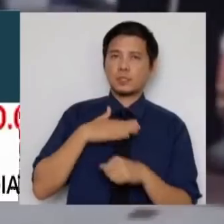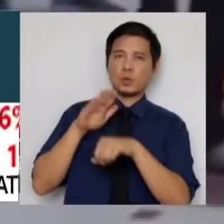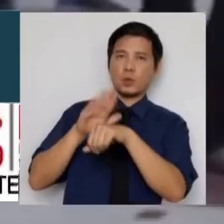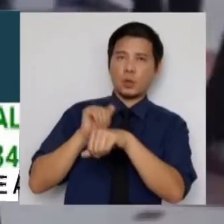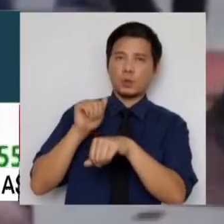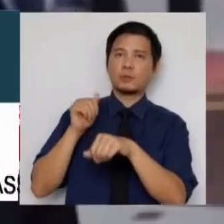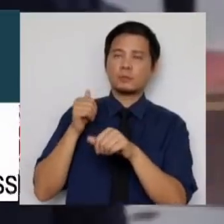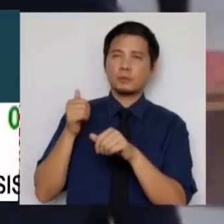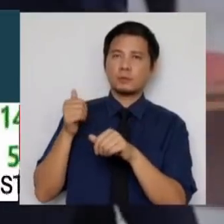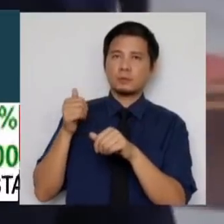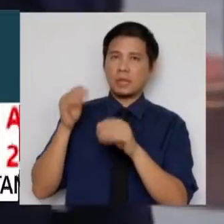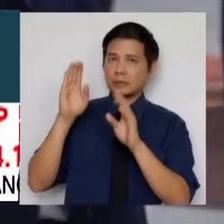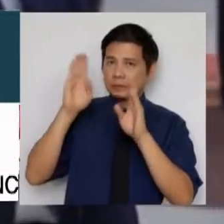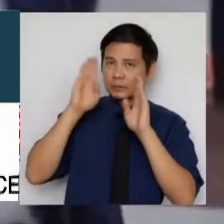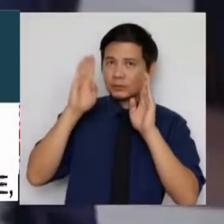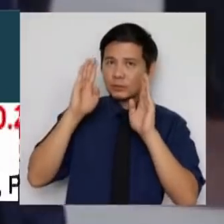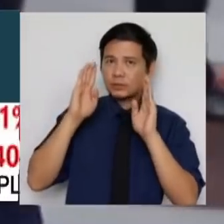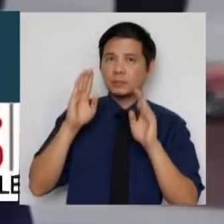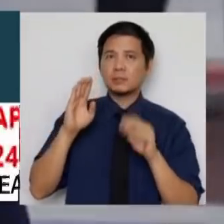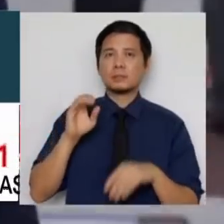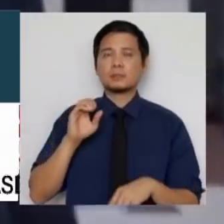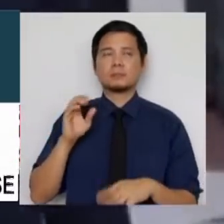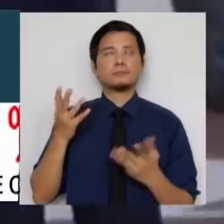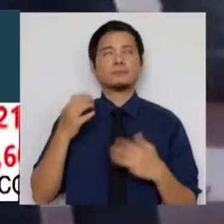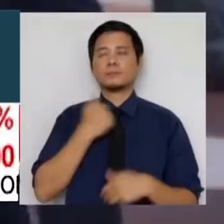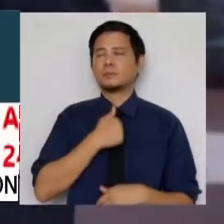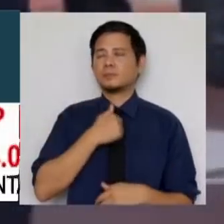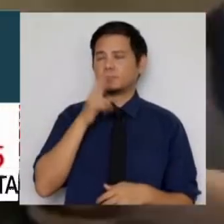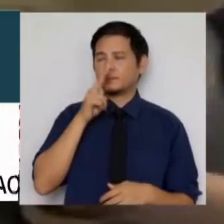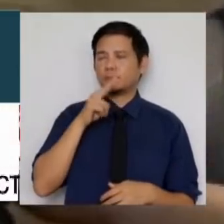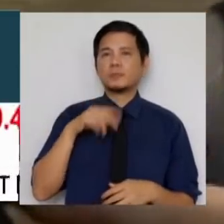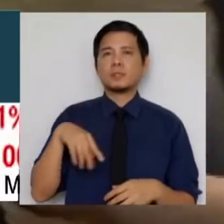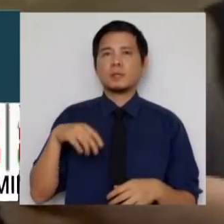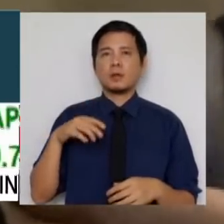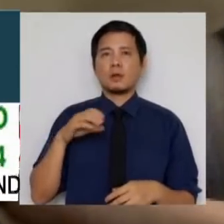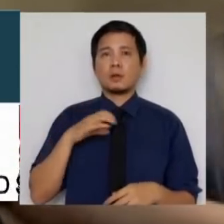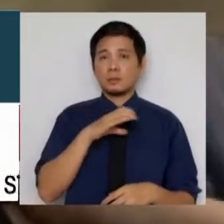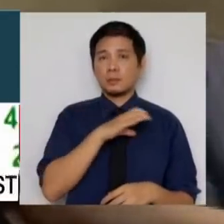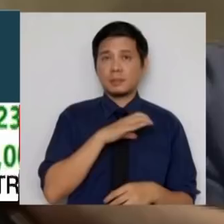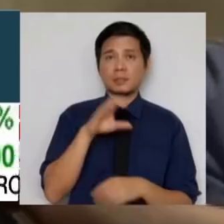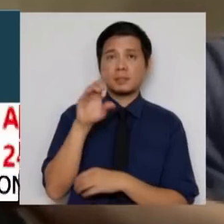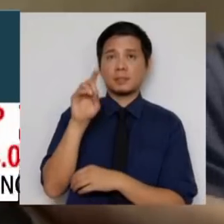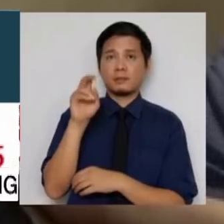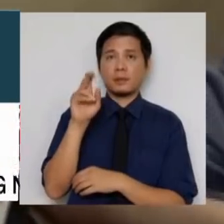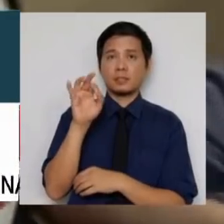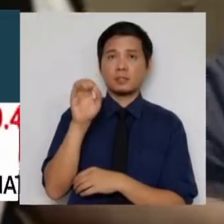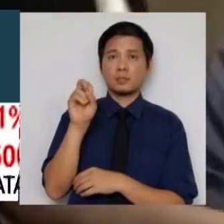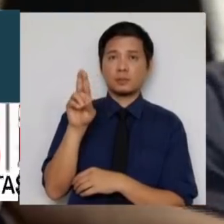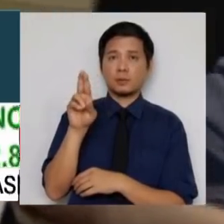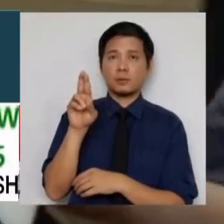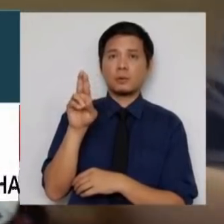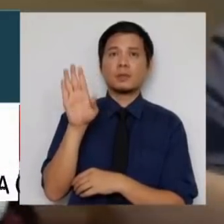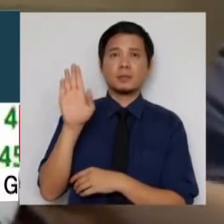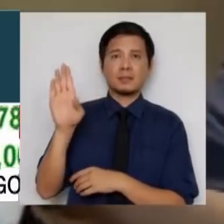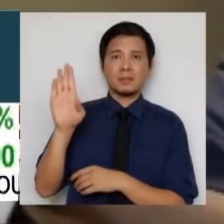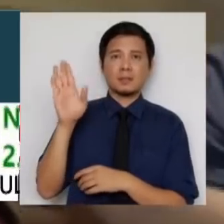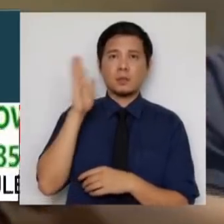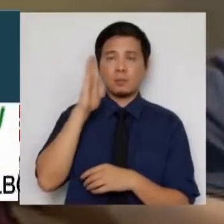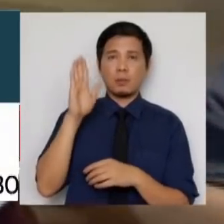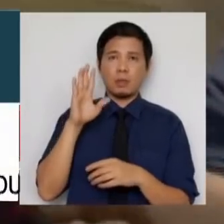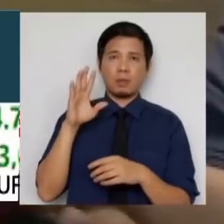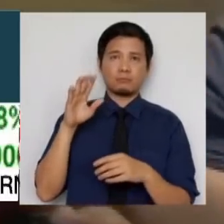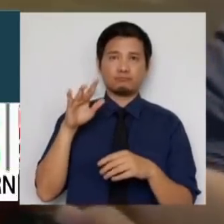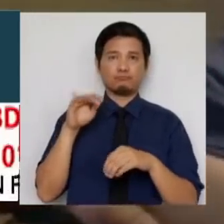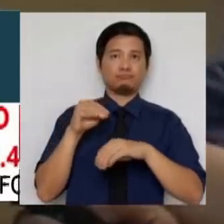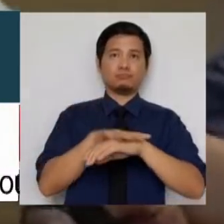on the attention of Secretary of Congressman Defensor if they feel that his actions might in any way endanger the lives of